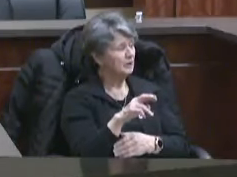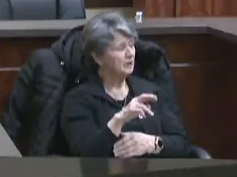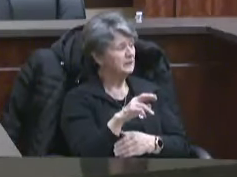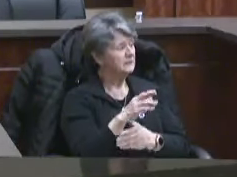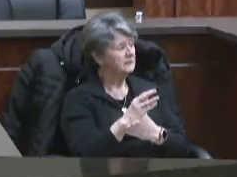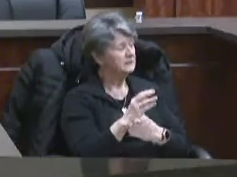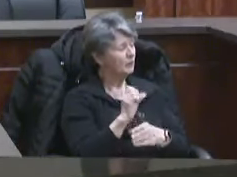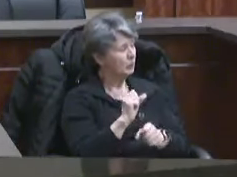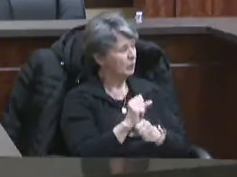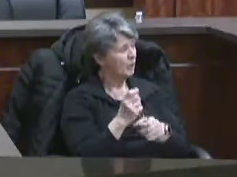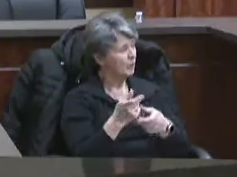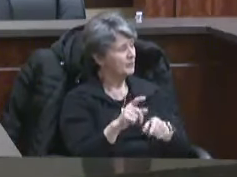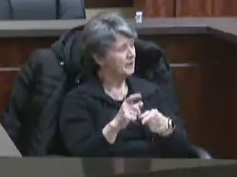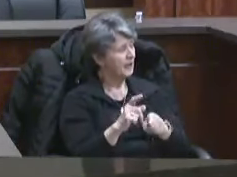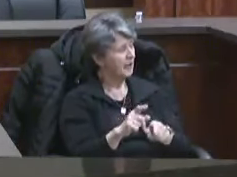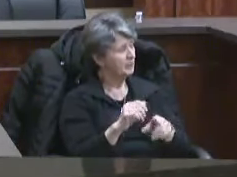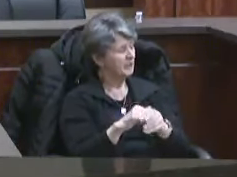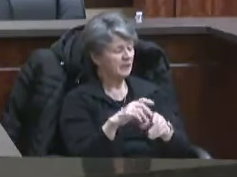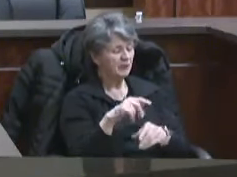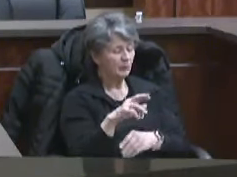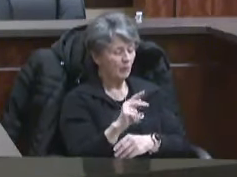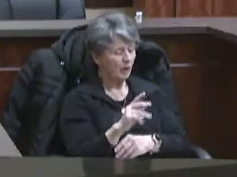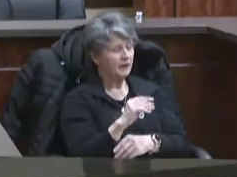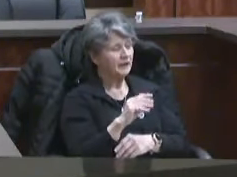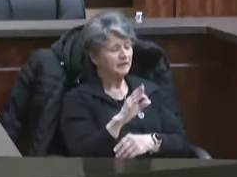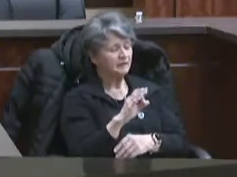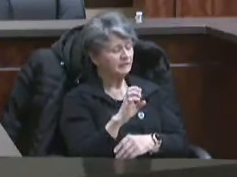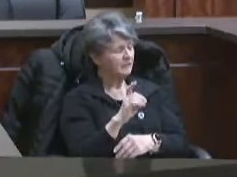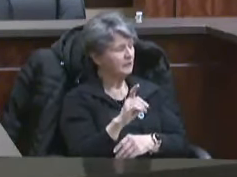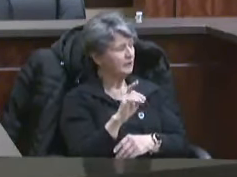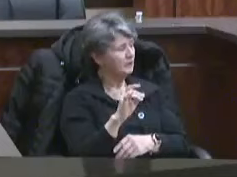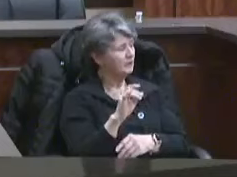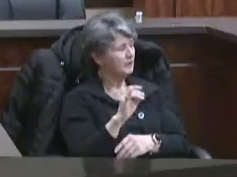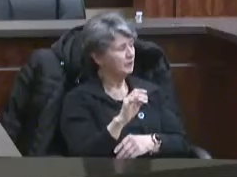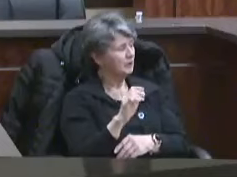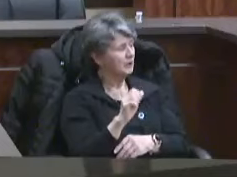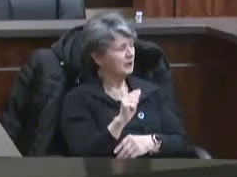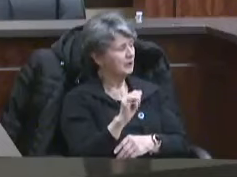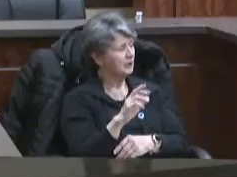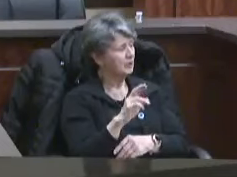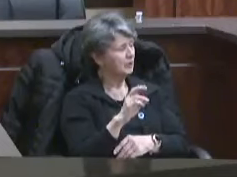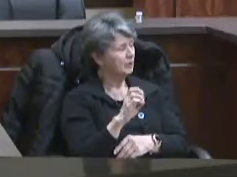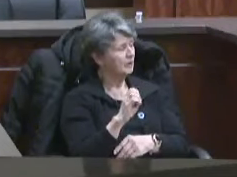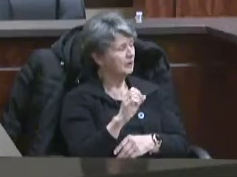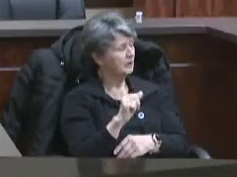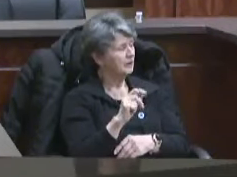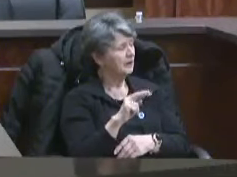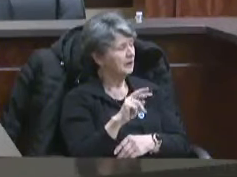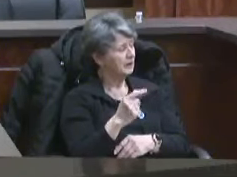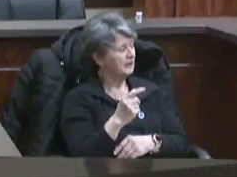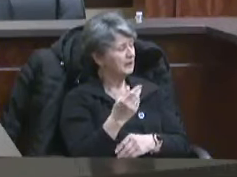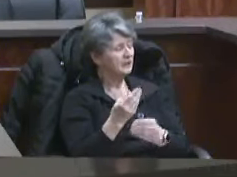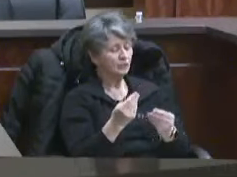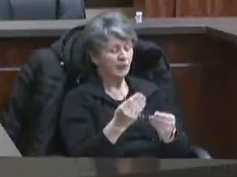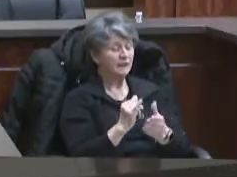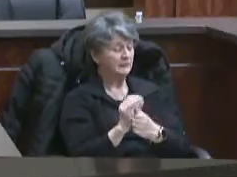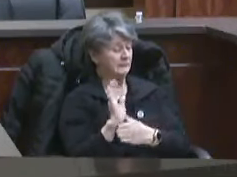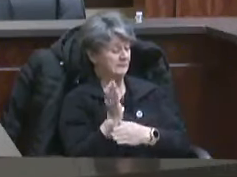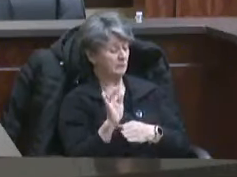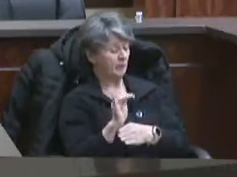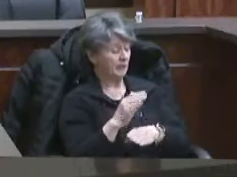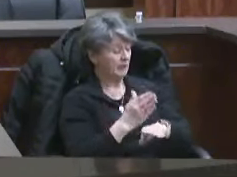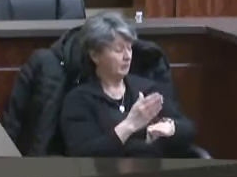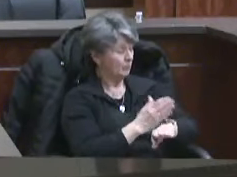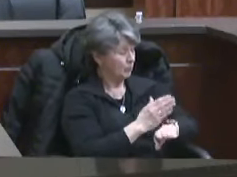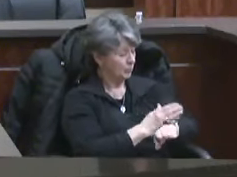in Emancipation Park and in McCullough Field. They were aerating the grounds, which looked like an improvement, and I was really excited to see